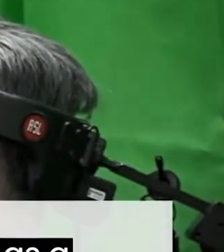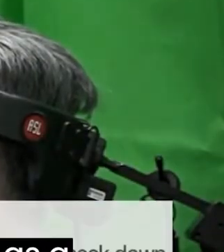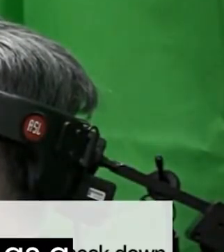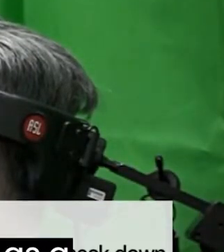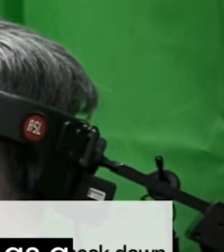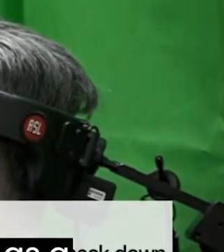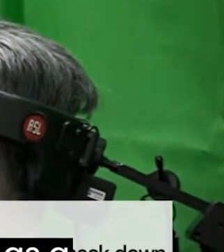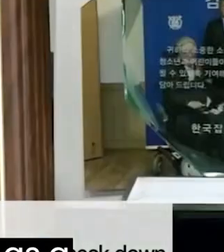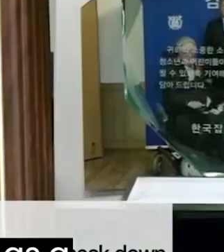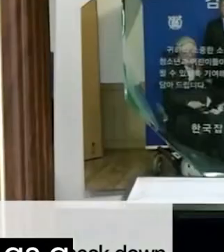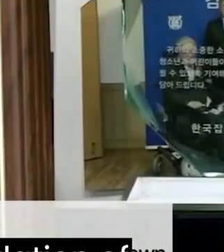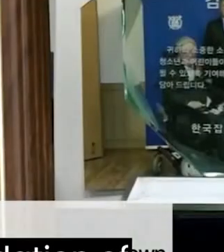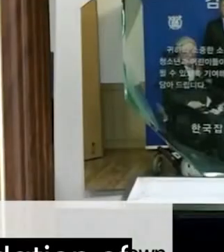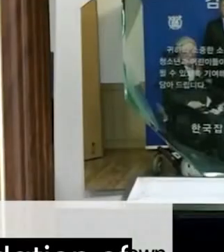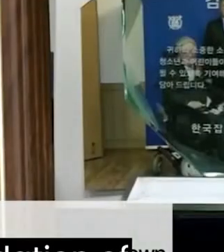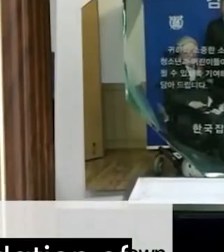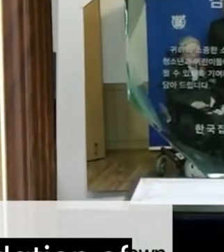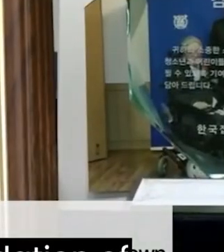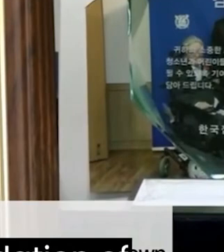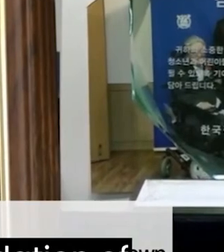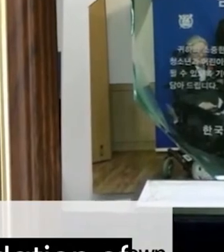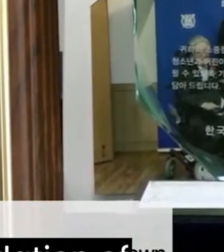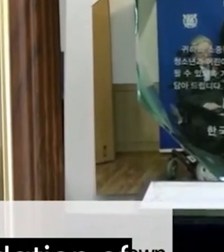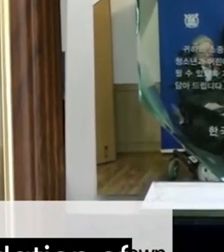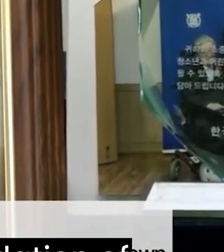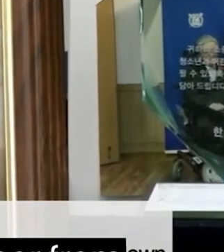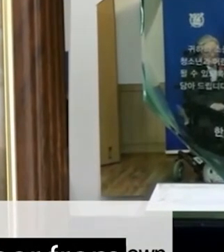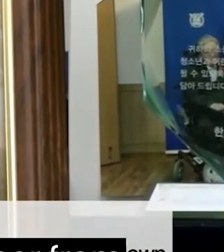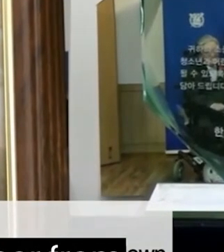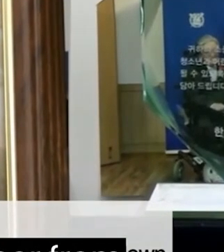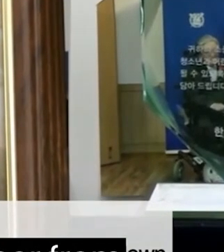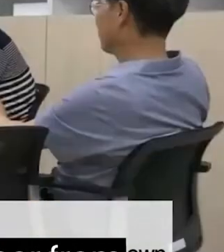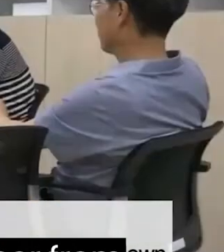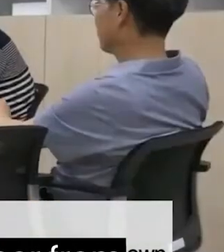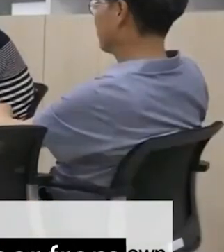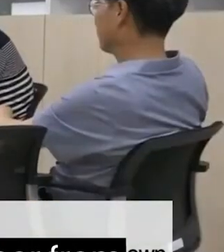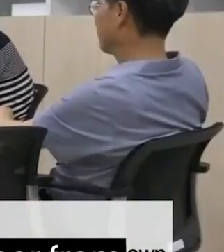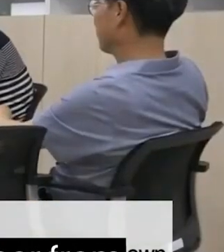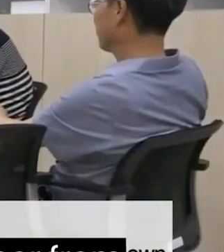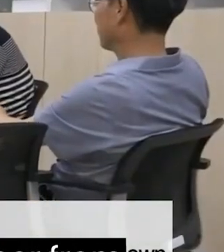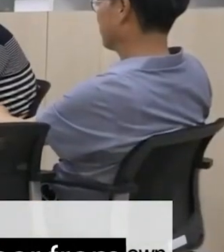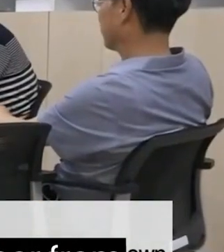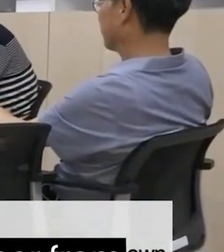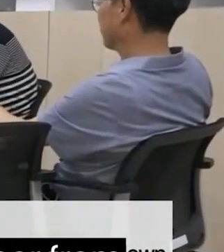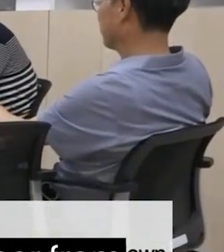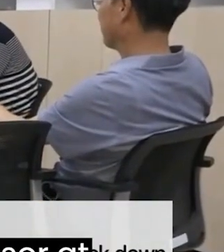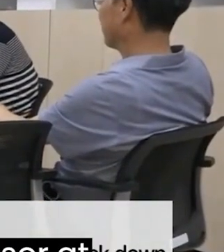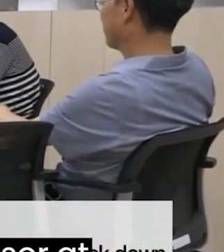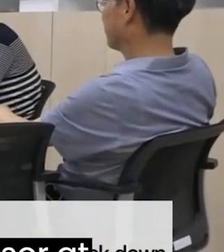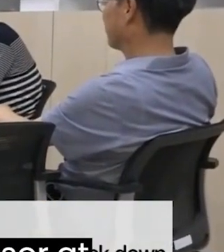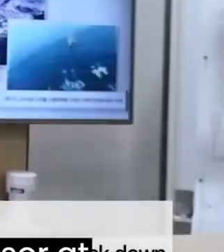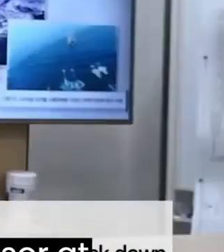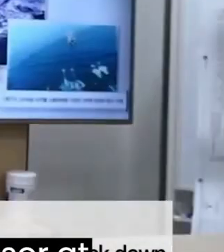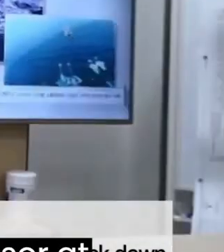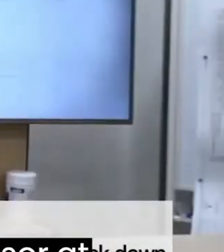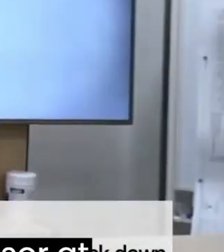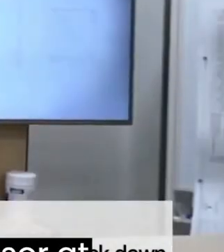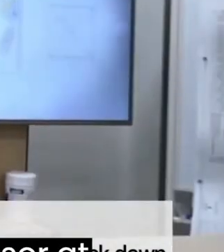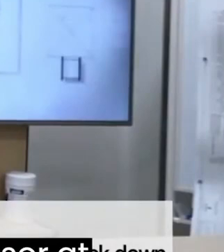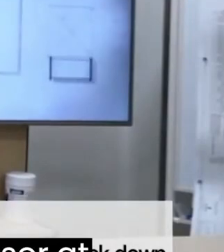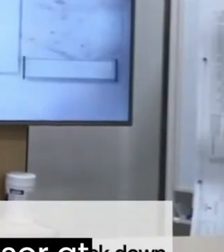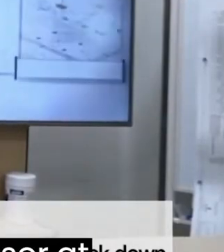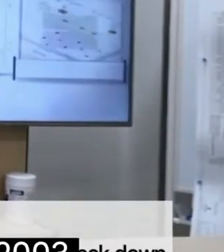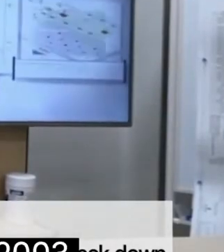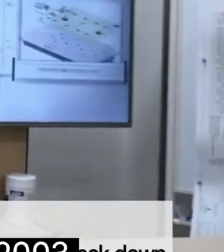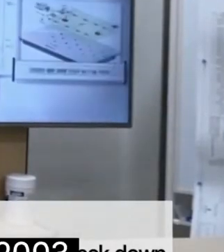Professor Lee Sang-mok began his career as a marine scientist at the recommendation of his father. He worked as a researcher from 1998 and has also